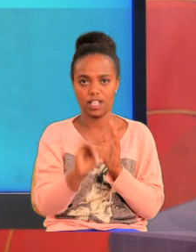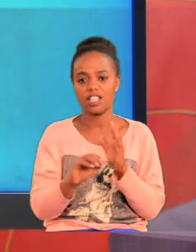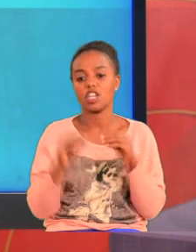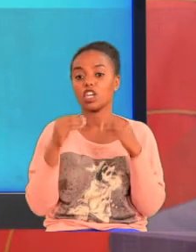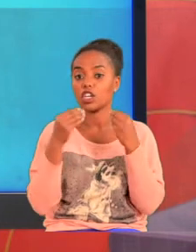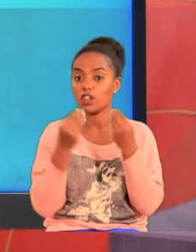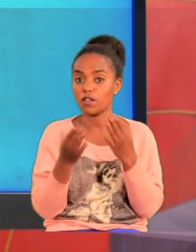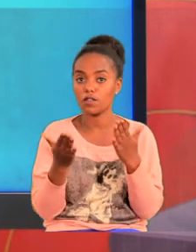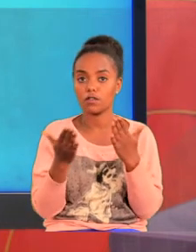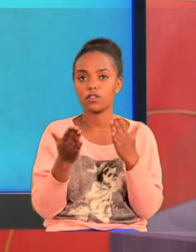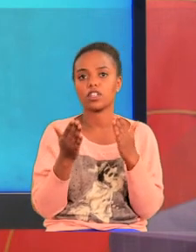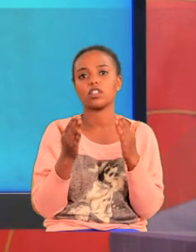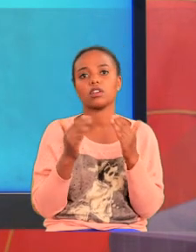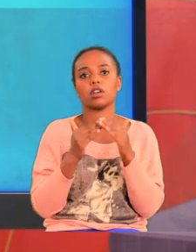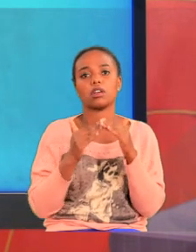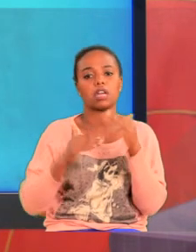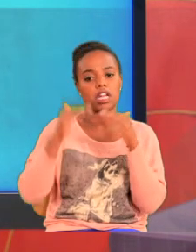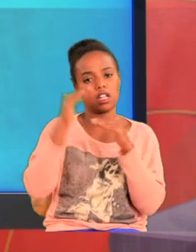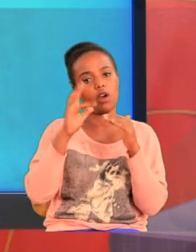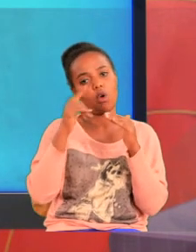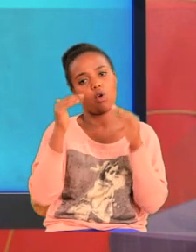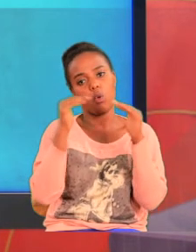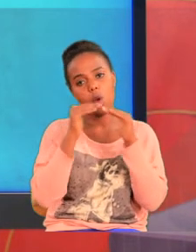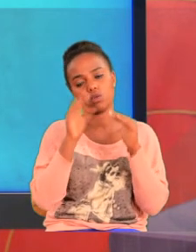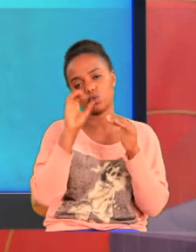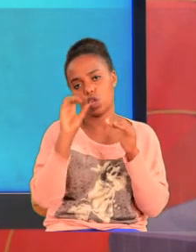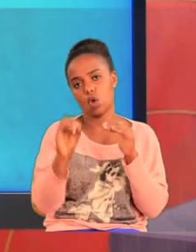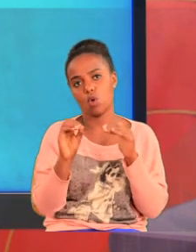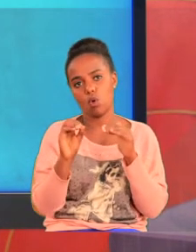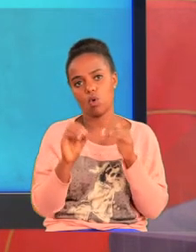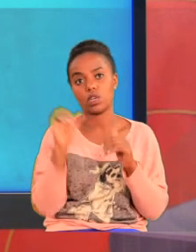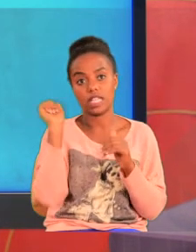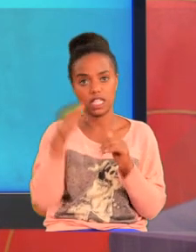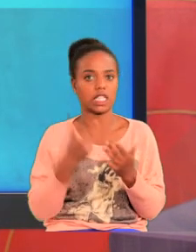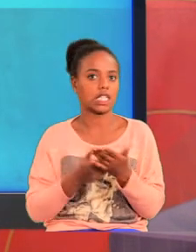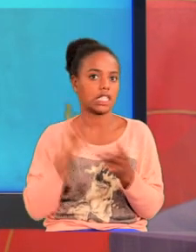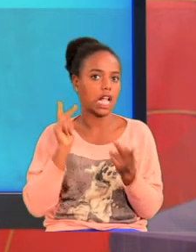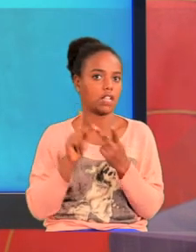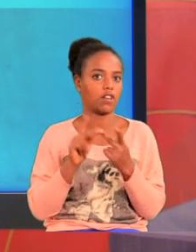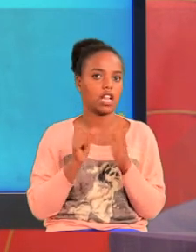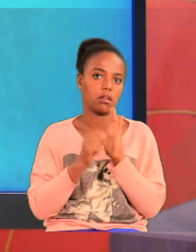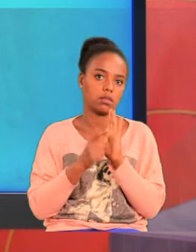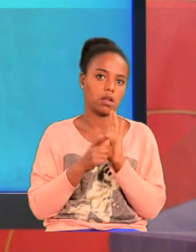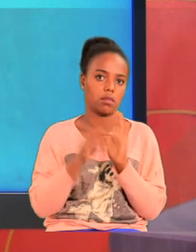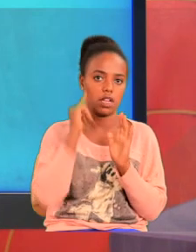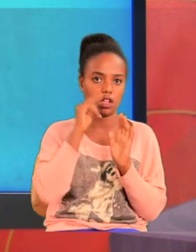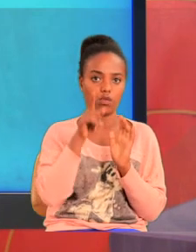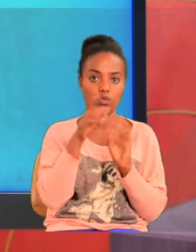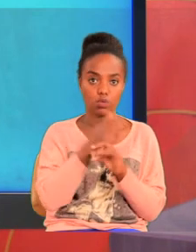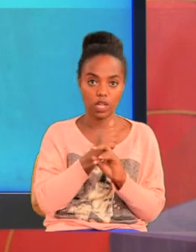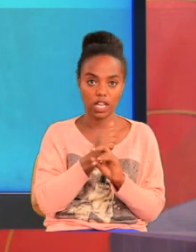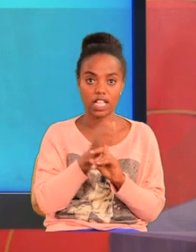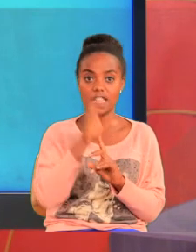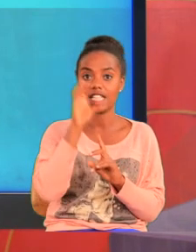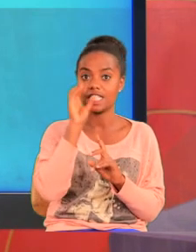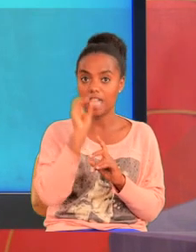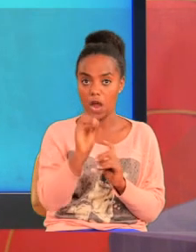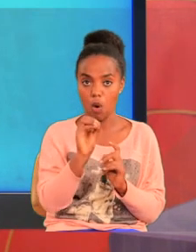gives this, satisfies this inequality greater or equal to 0. Yes, it satisfies. For example, if you take